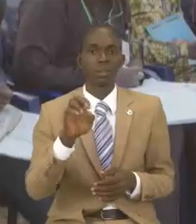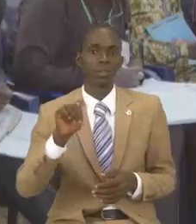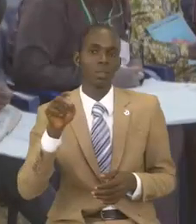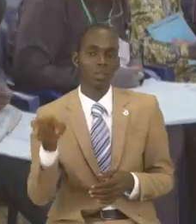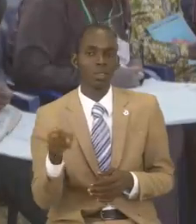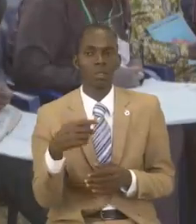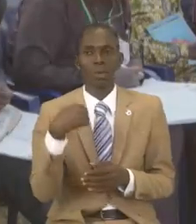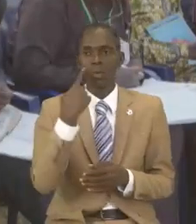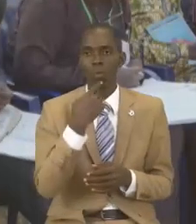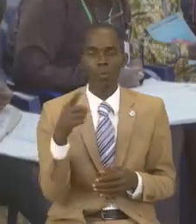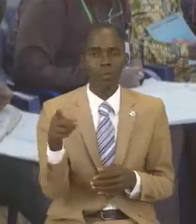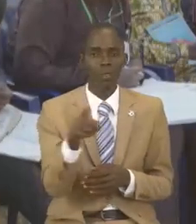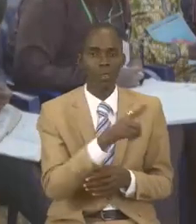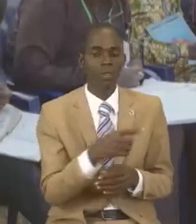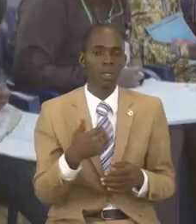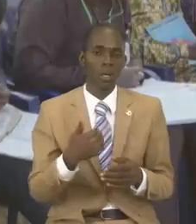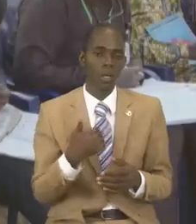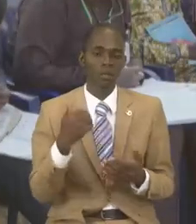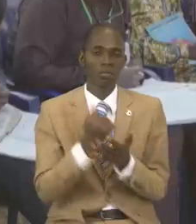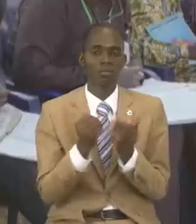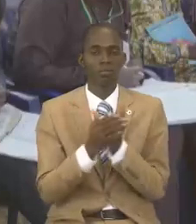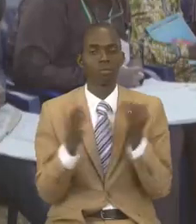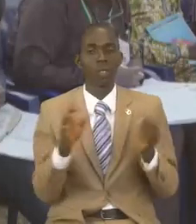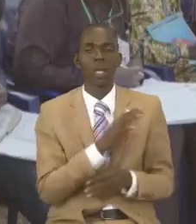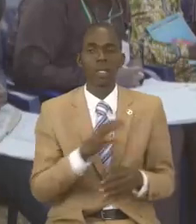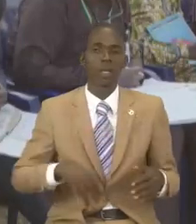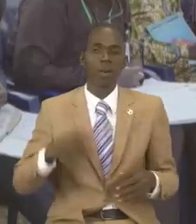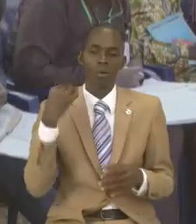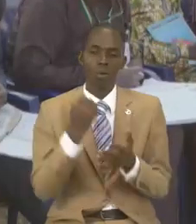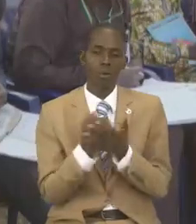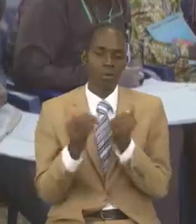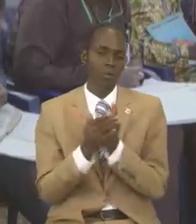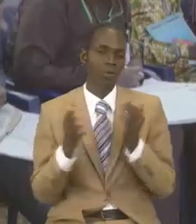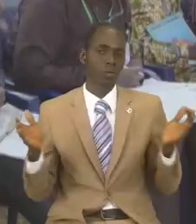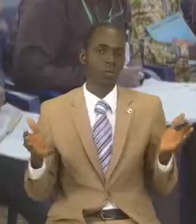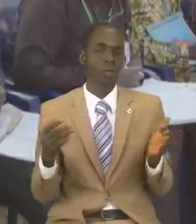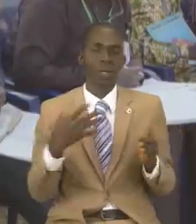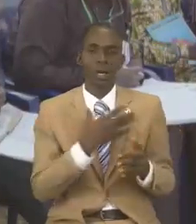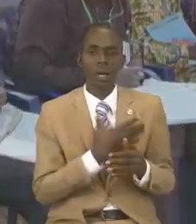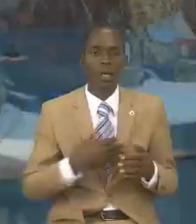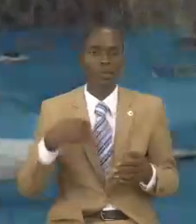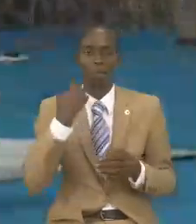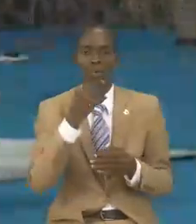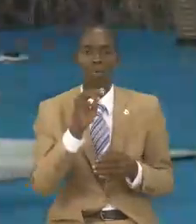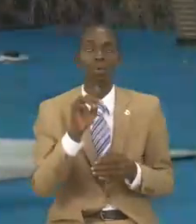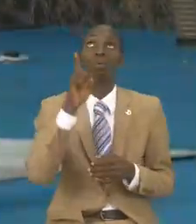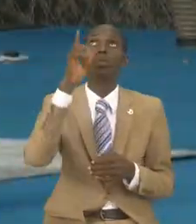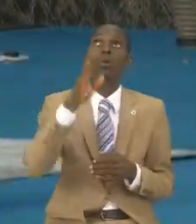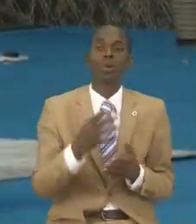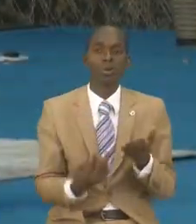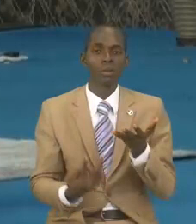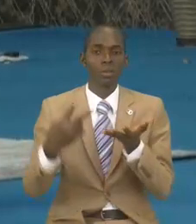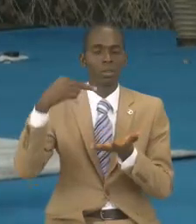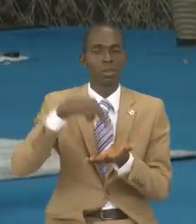ye crucified, he was crucified, and whom God raised from the dead, even by